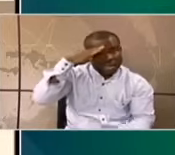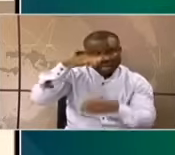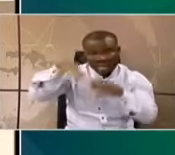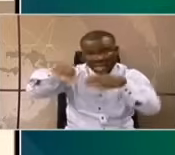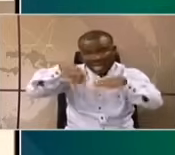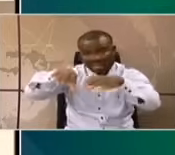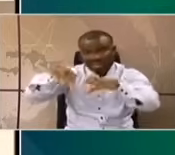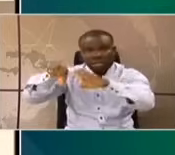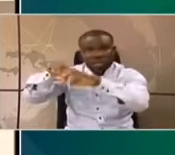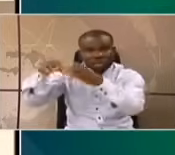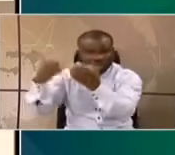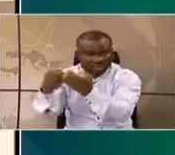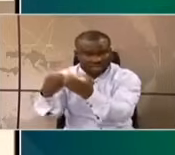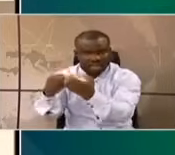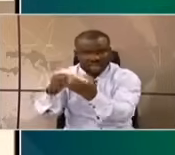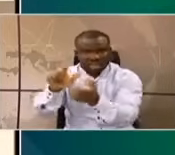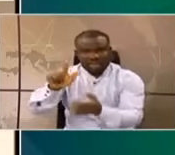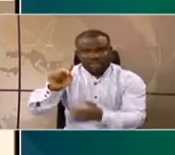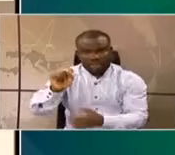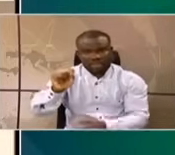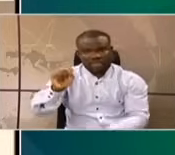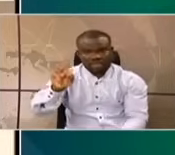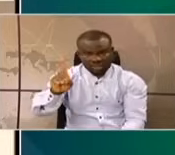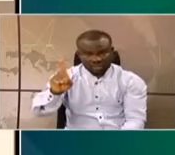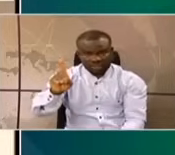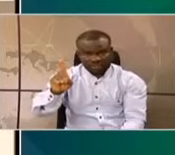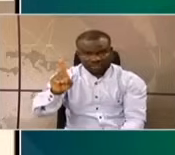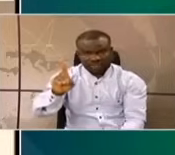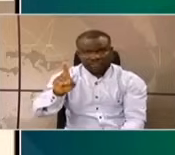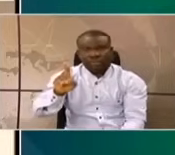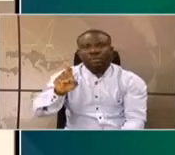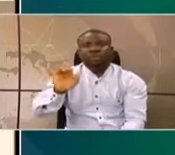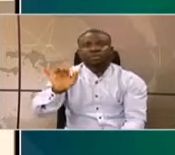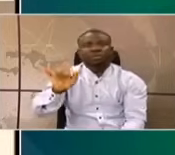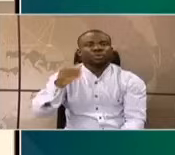gold and diamond mining. Am I Benin no?